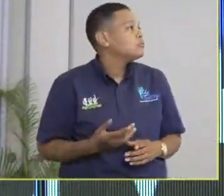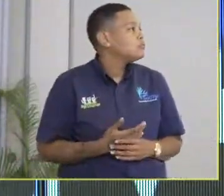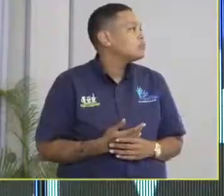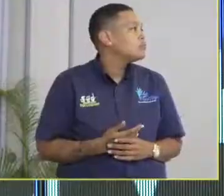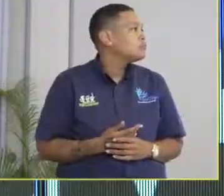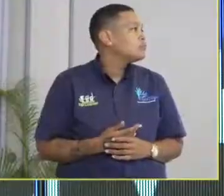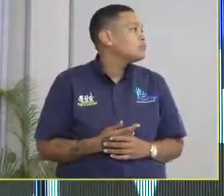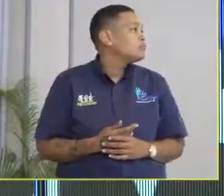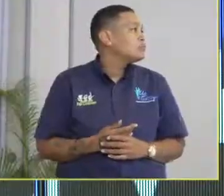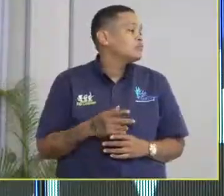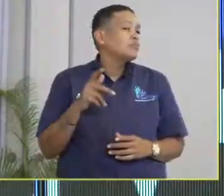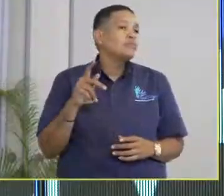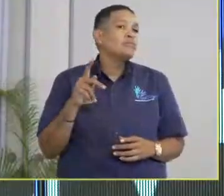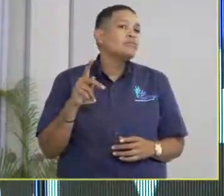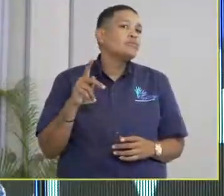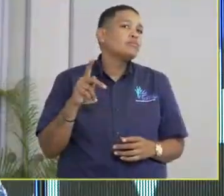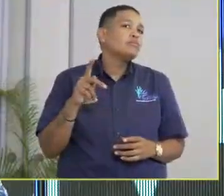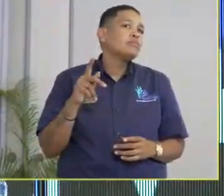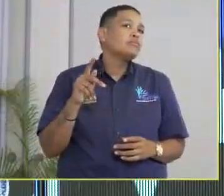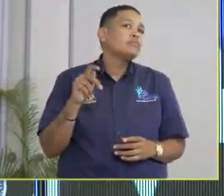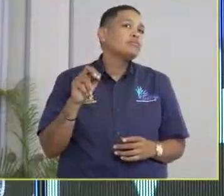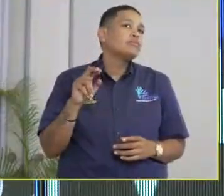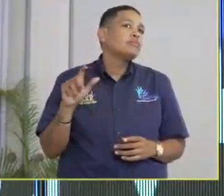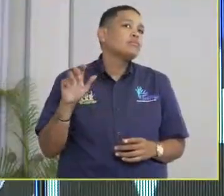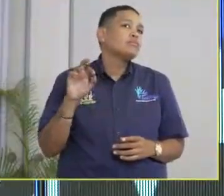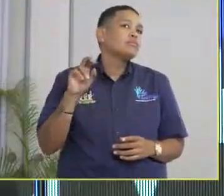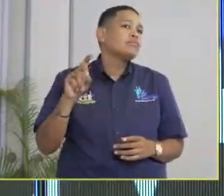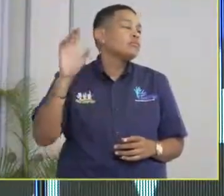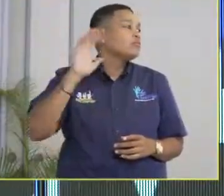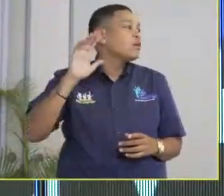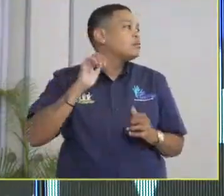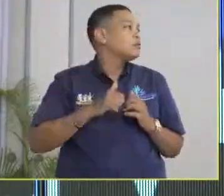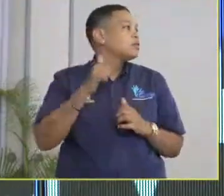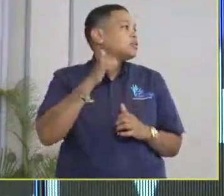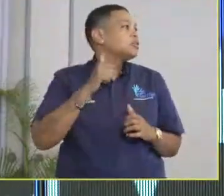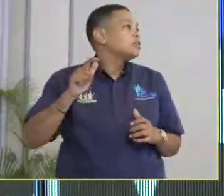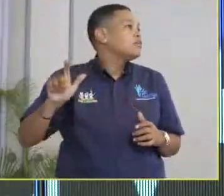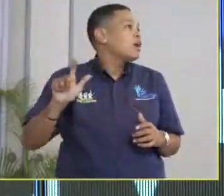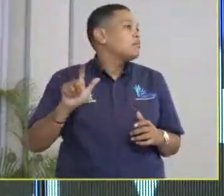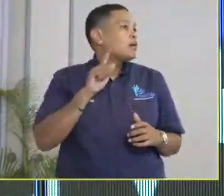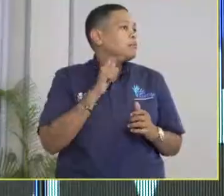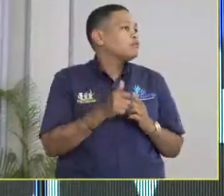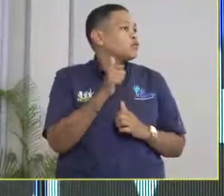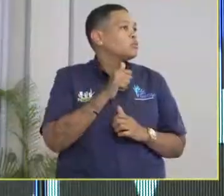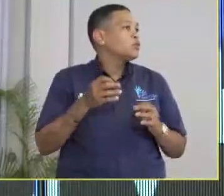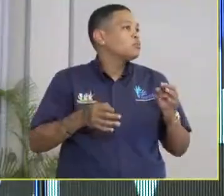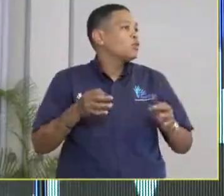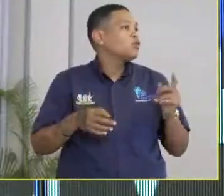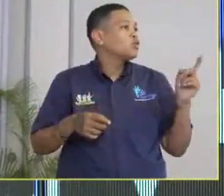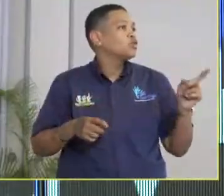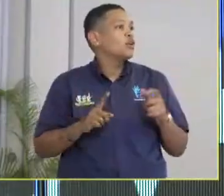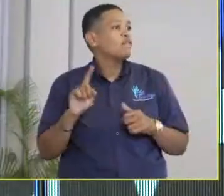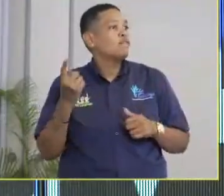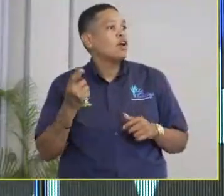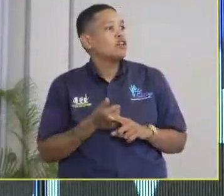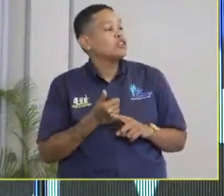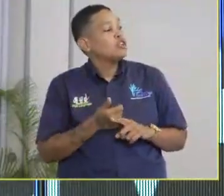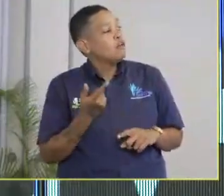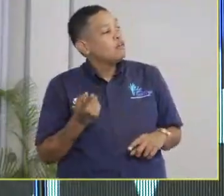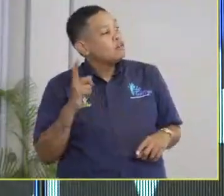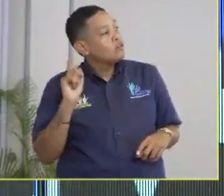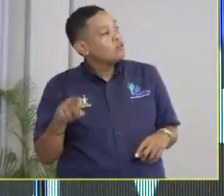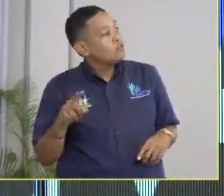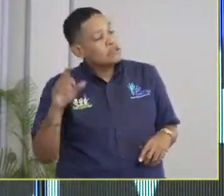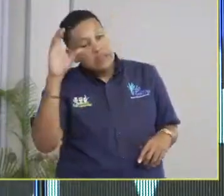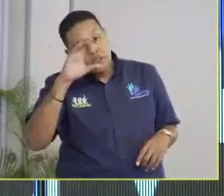is Carol Ford? Former chief librarian of the Supreme Court. There she is. She first went to